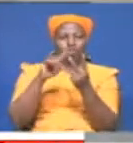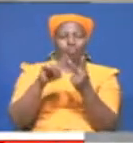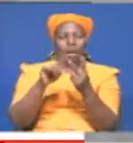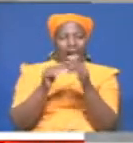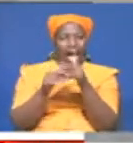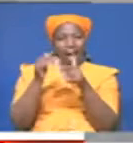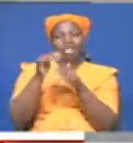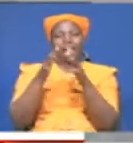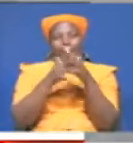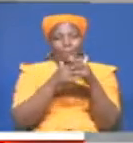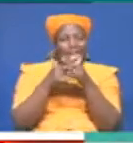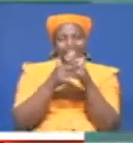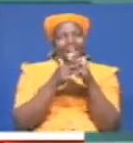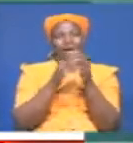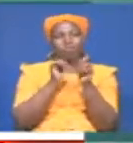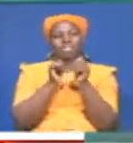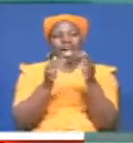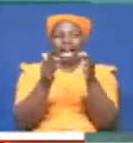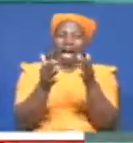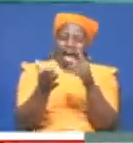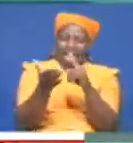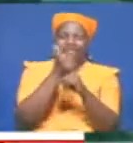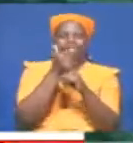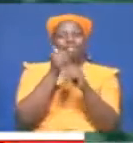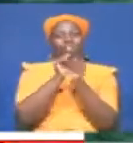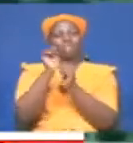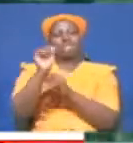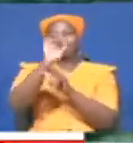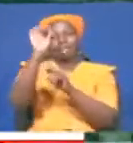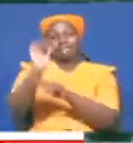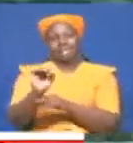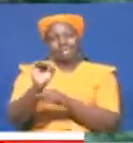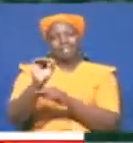for 15% of tourists who mainly visit for holiday.